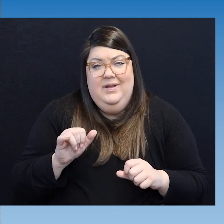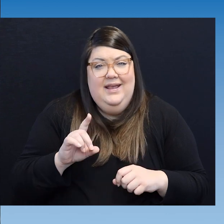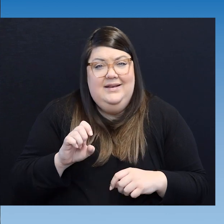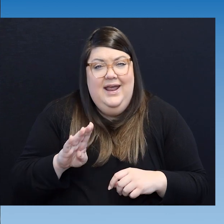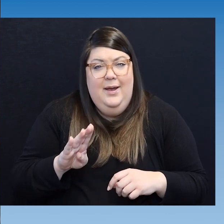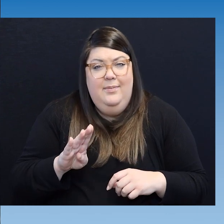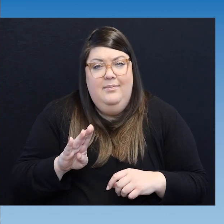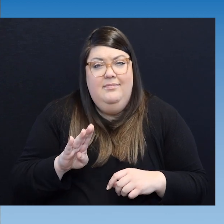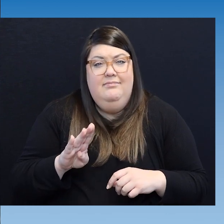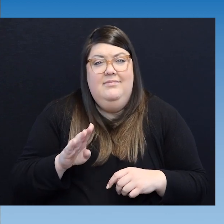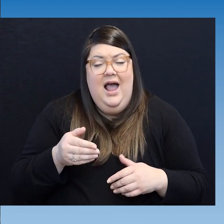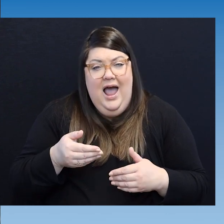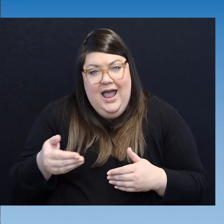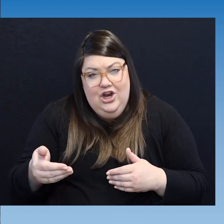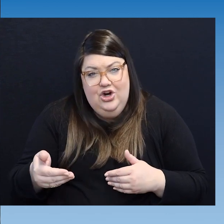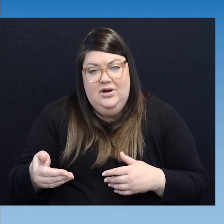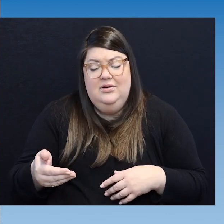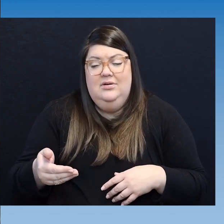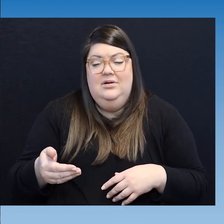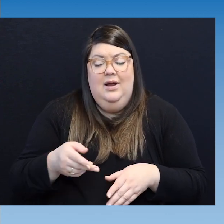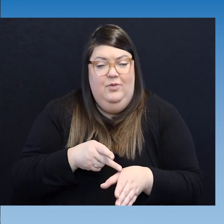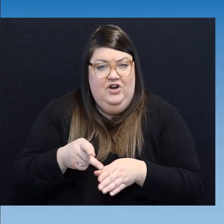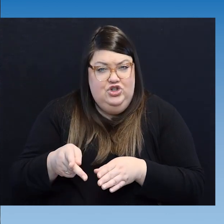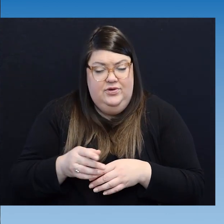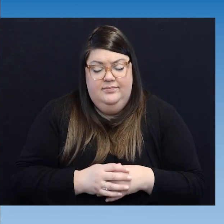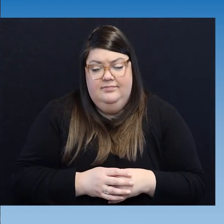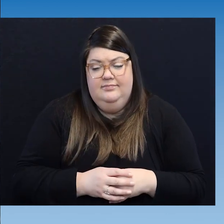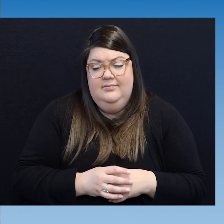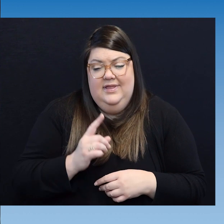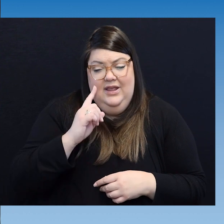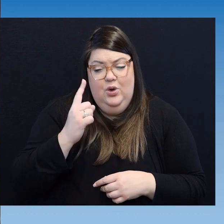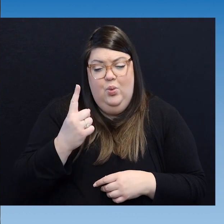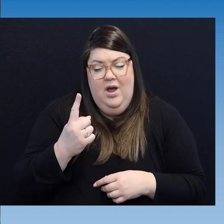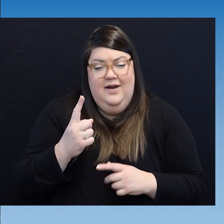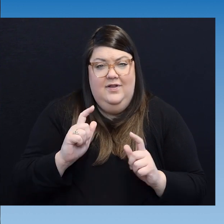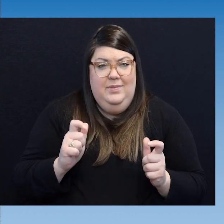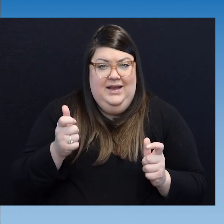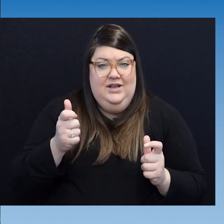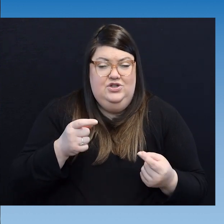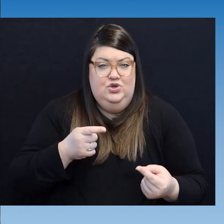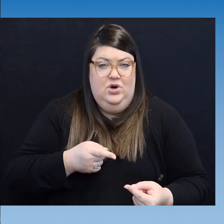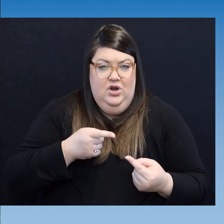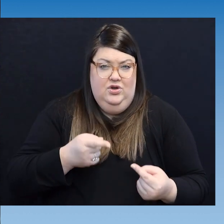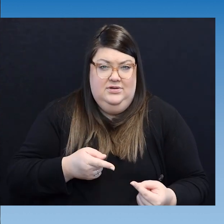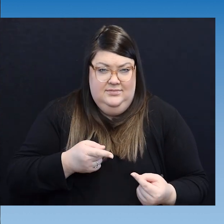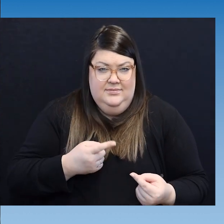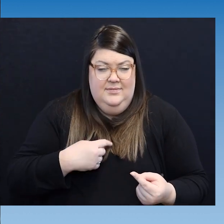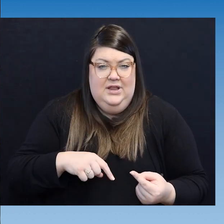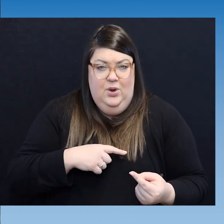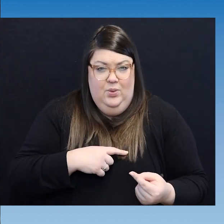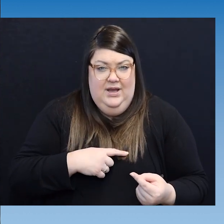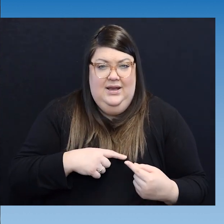Deb, hired or professional. And I think one of the biggest struggles that